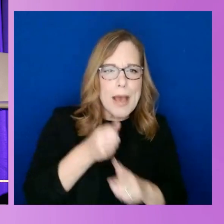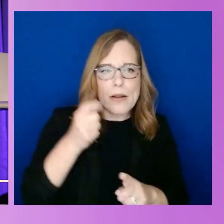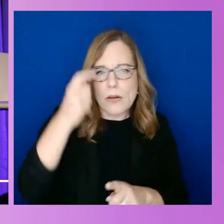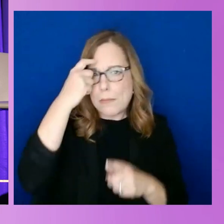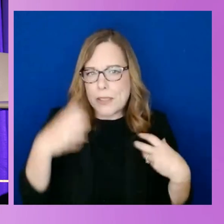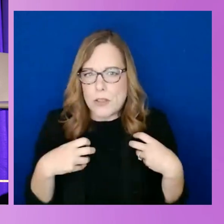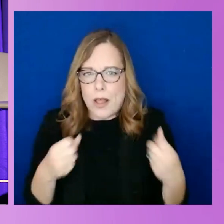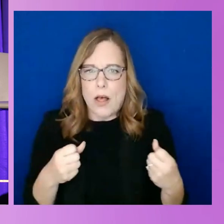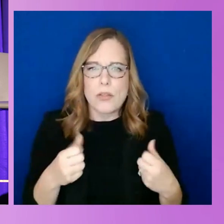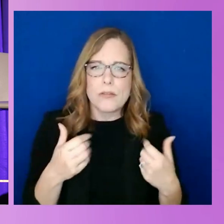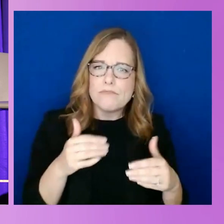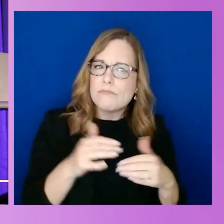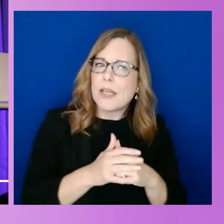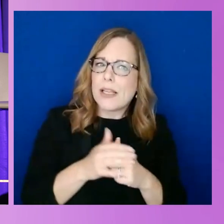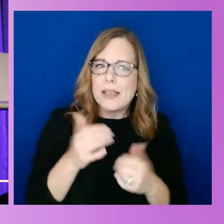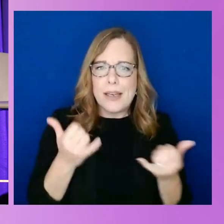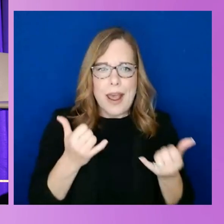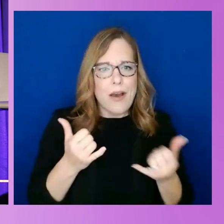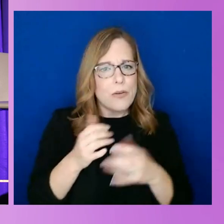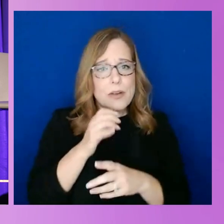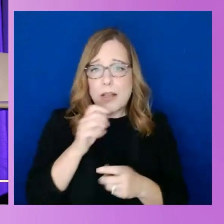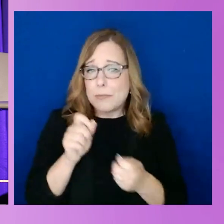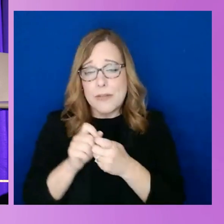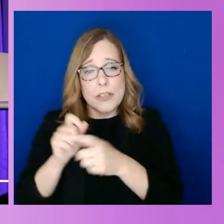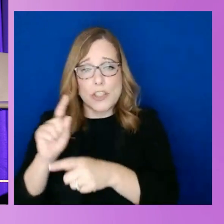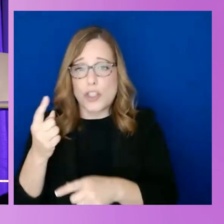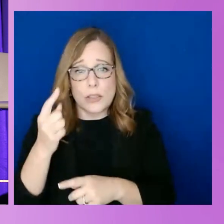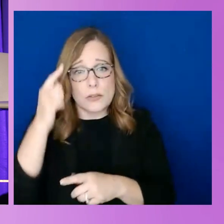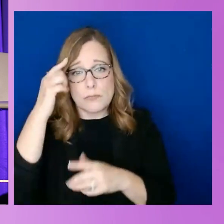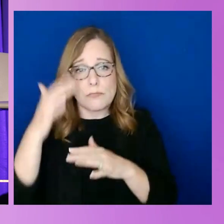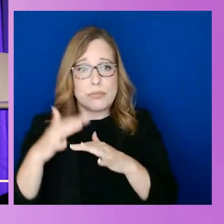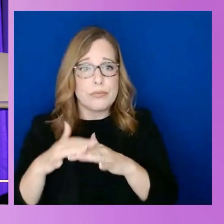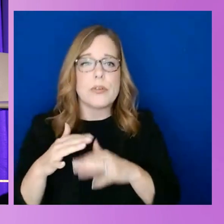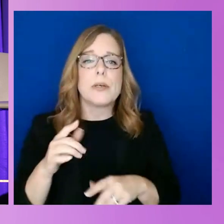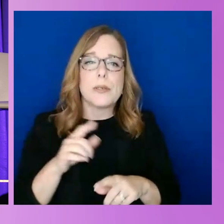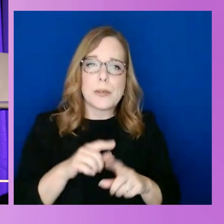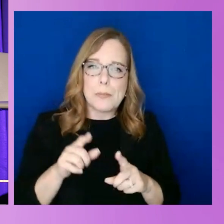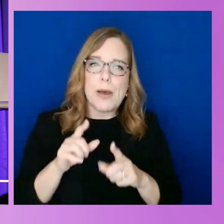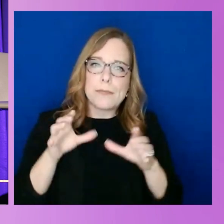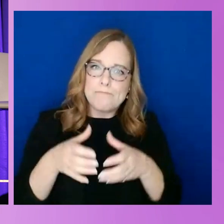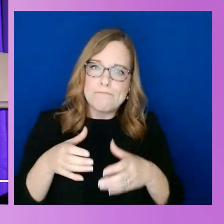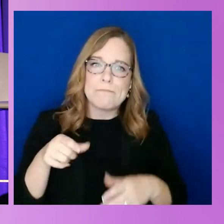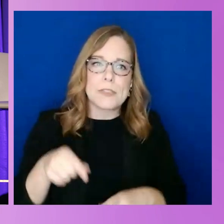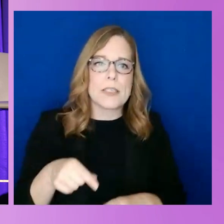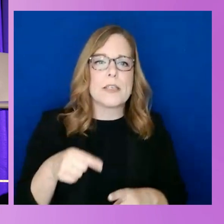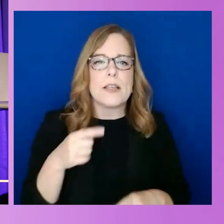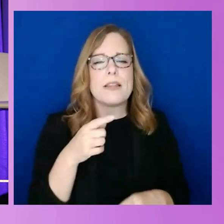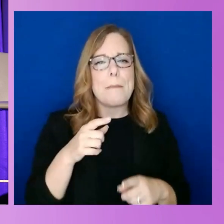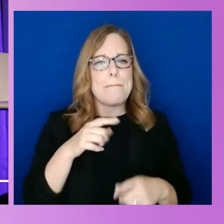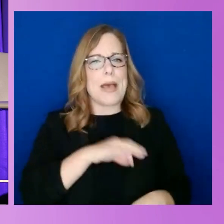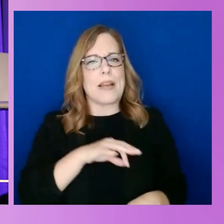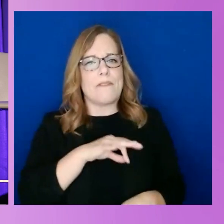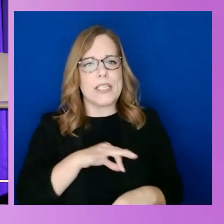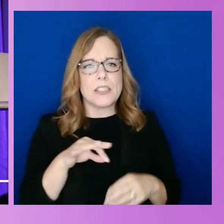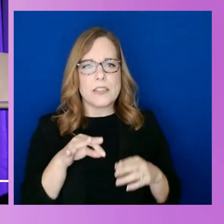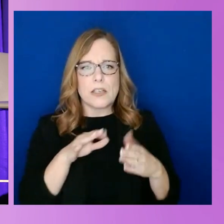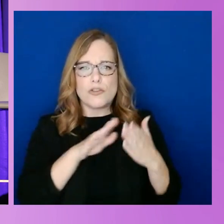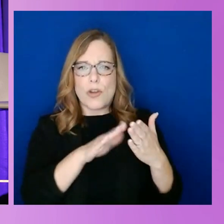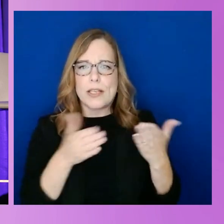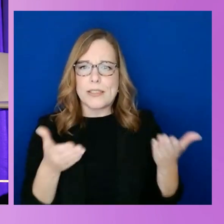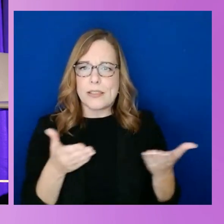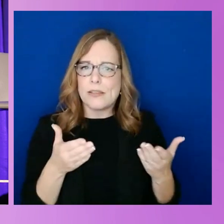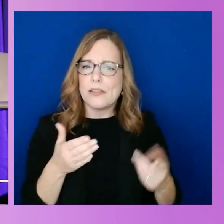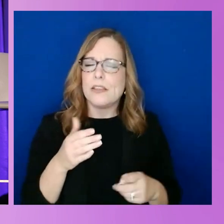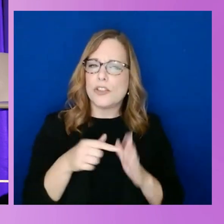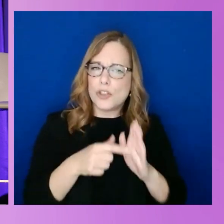neurodivergent employees tend to need support on. After using Copilot for about a month, users reported